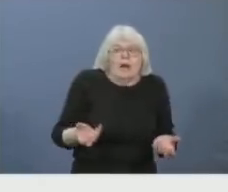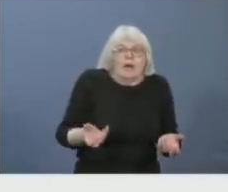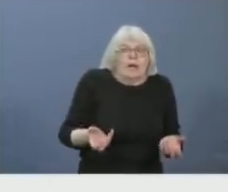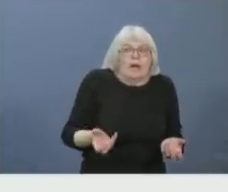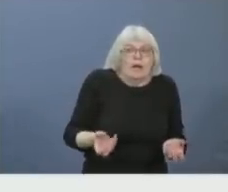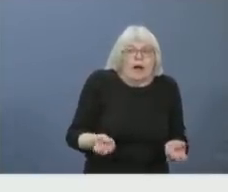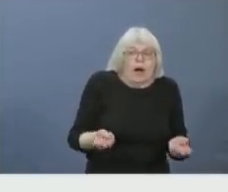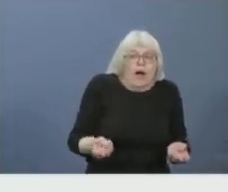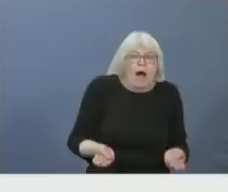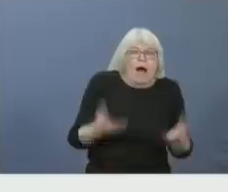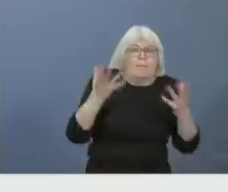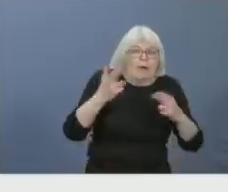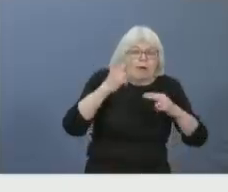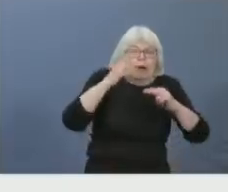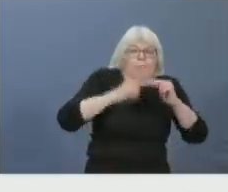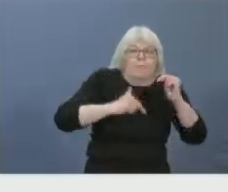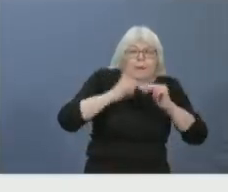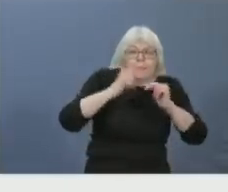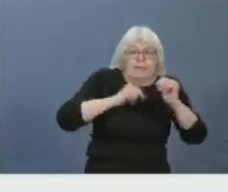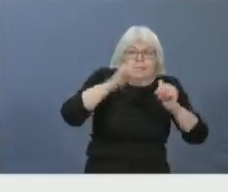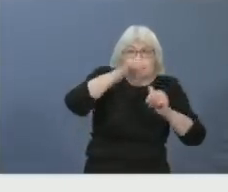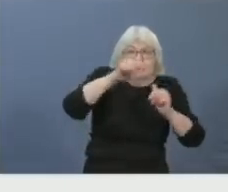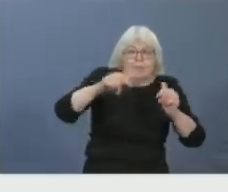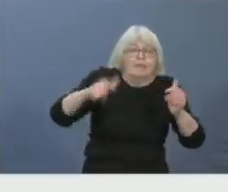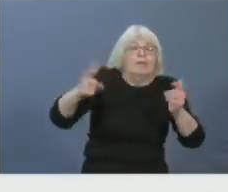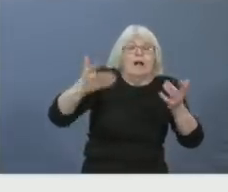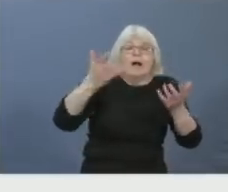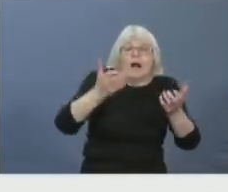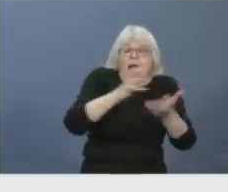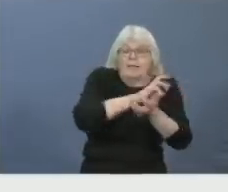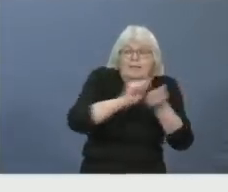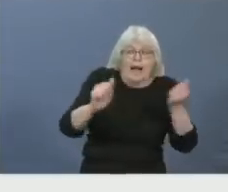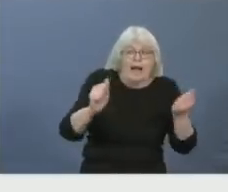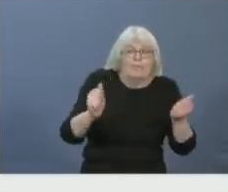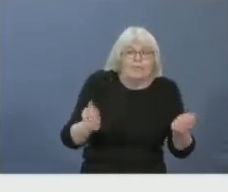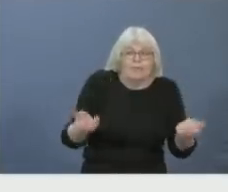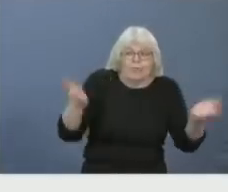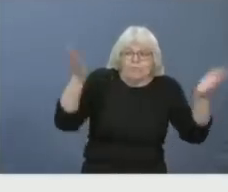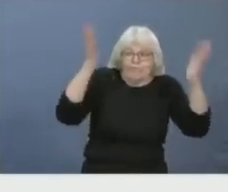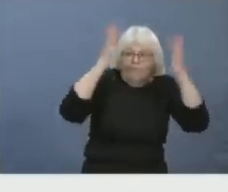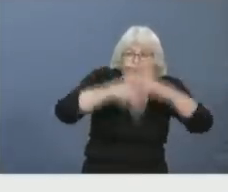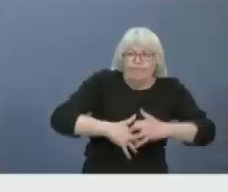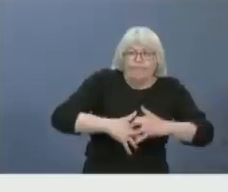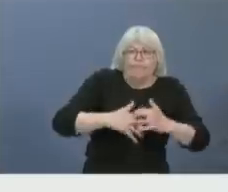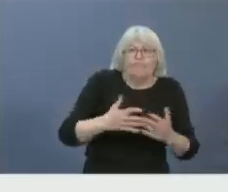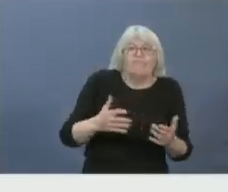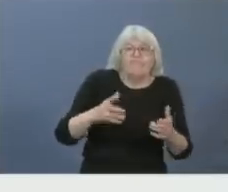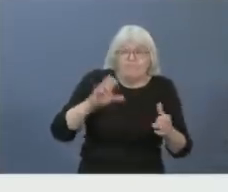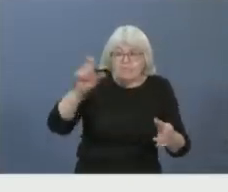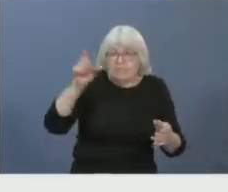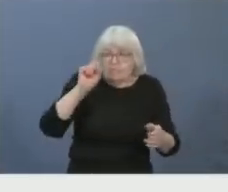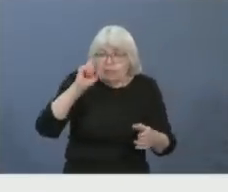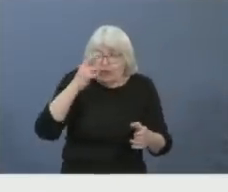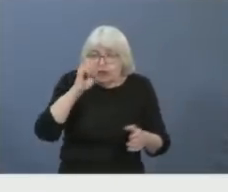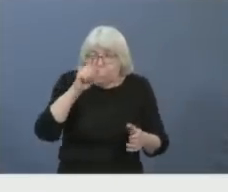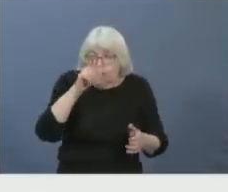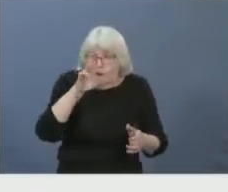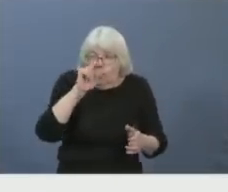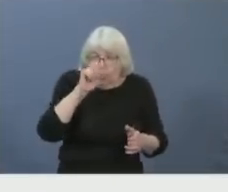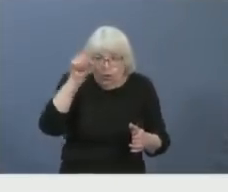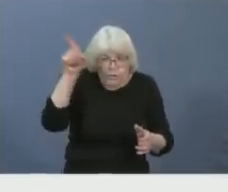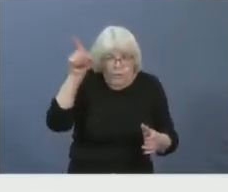were damaged or lost in Shelburne in that fire, if you have an update for